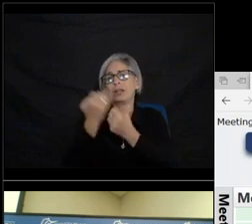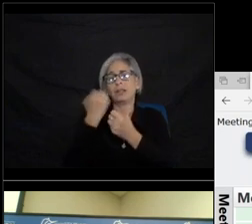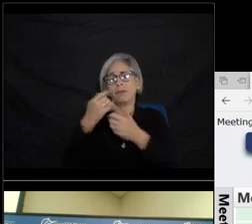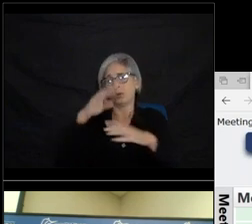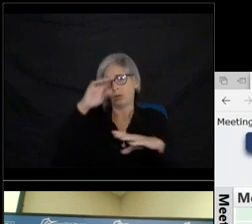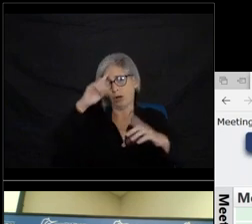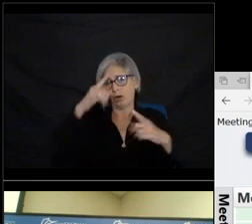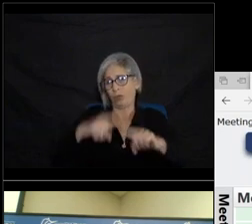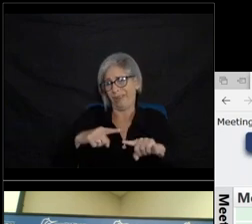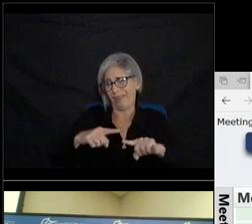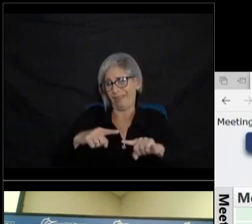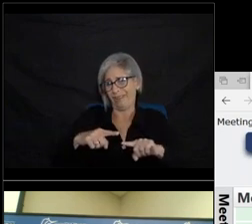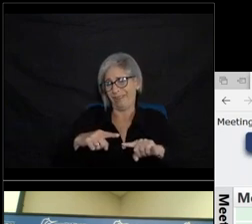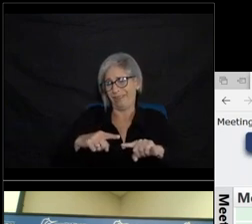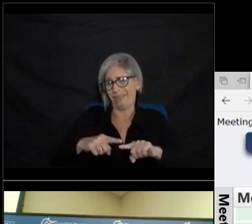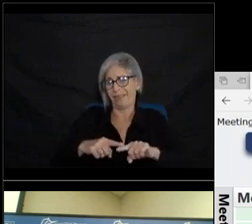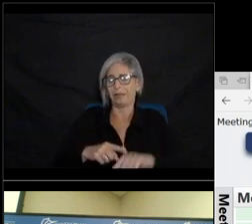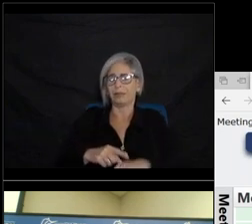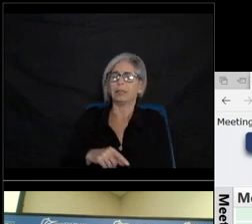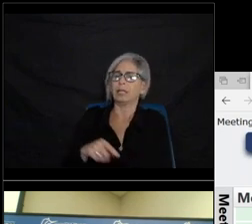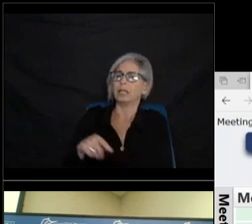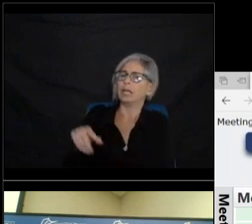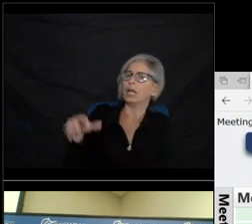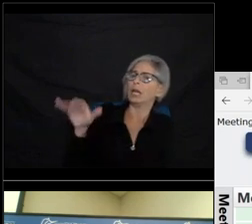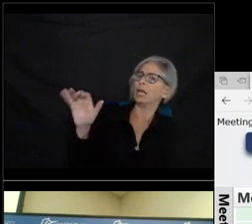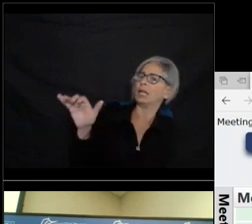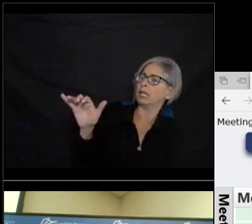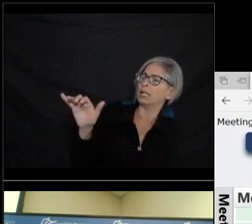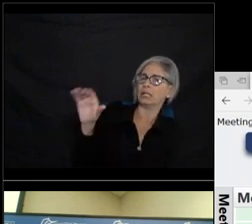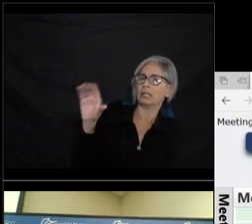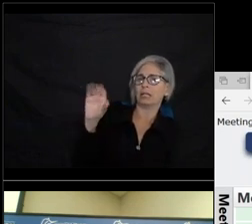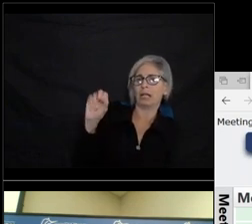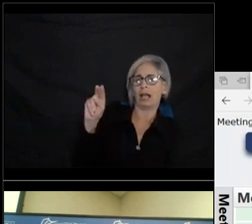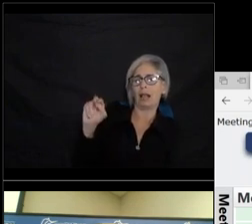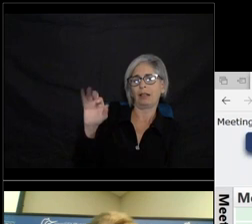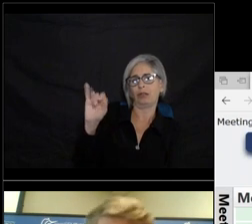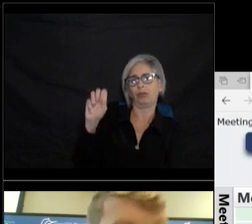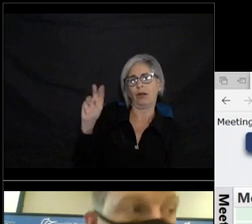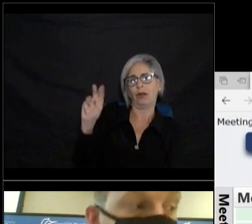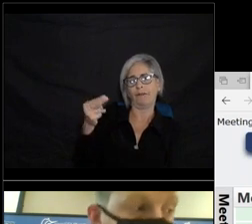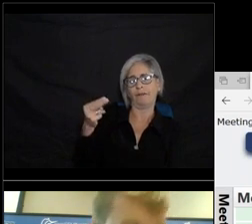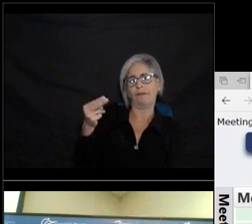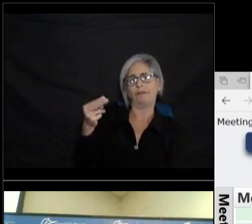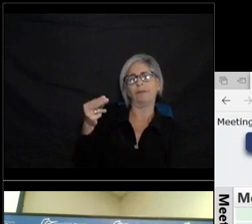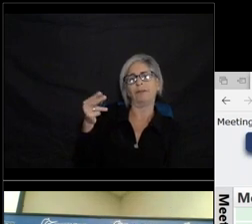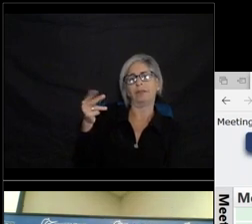idea. So yes, Colin Groff, Assistant City Manager.